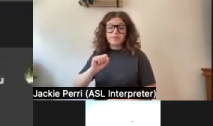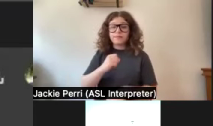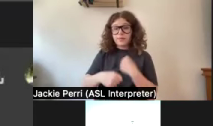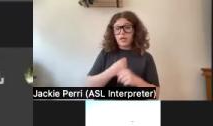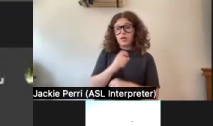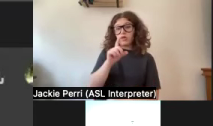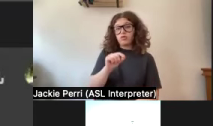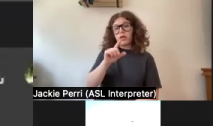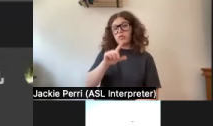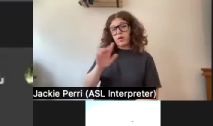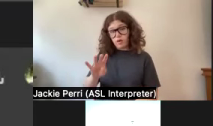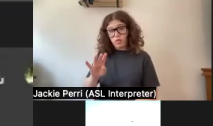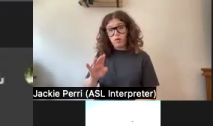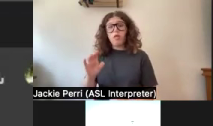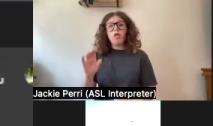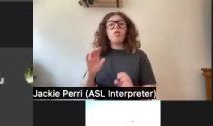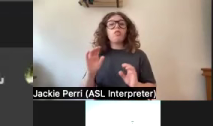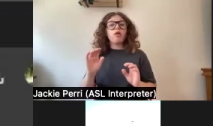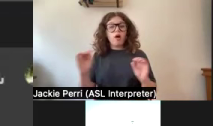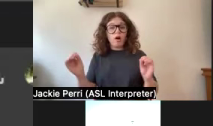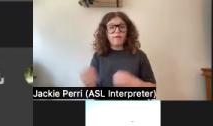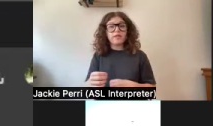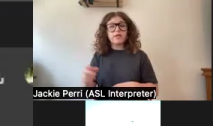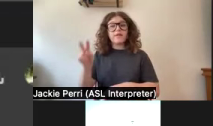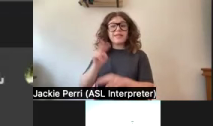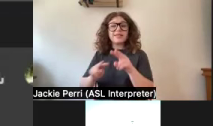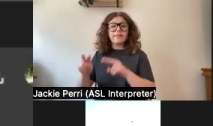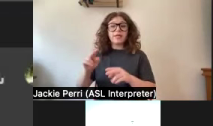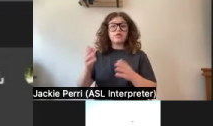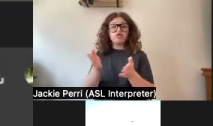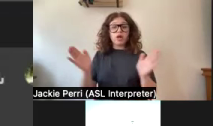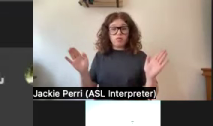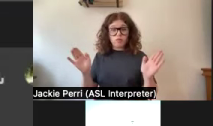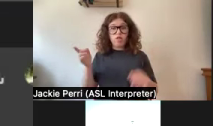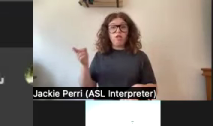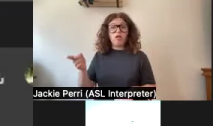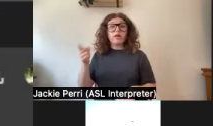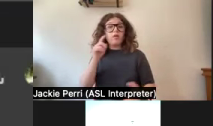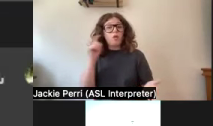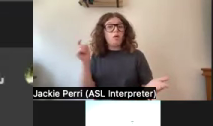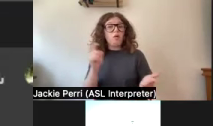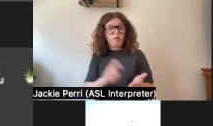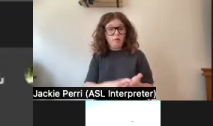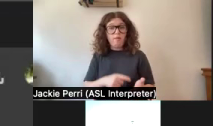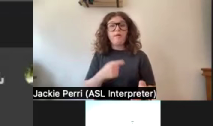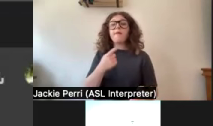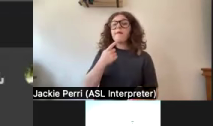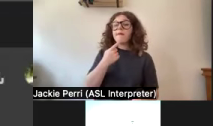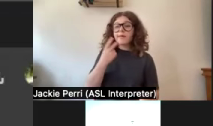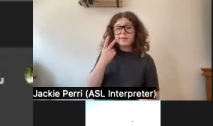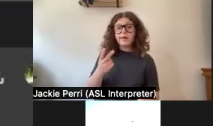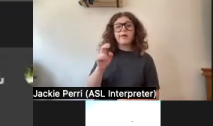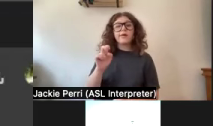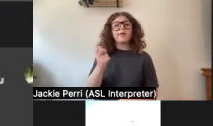Office of Inspector General reported that Chicago Public Schools saw a 12% increase in reports of